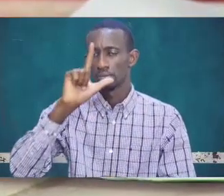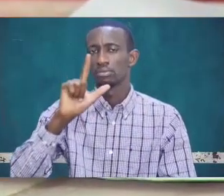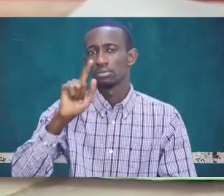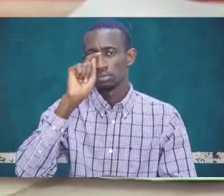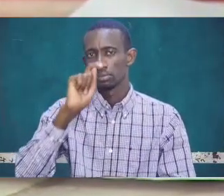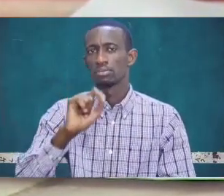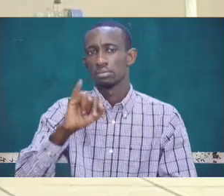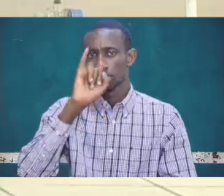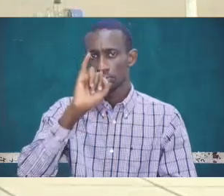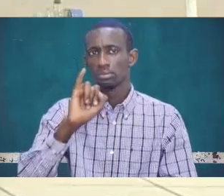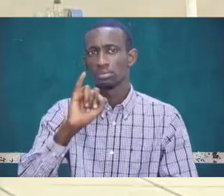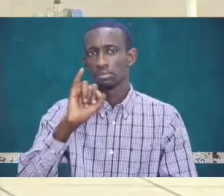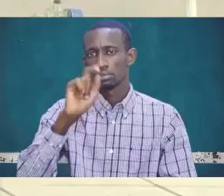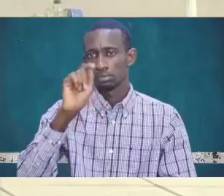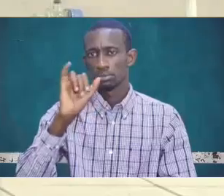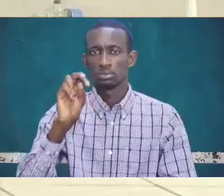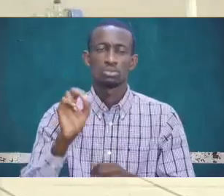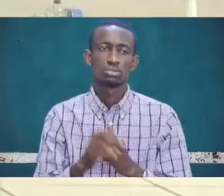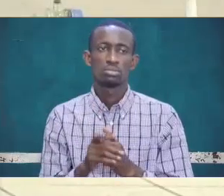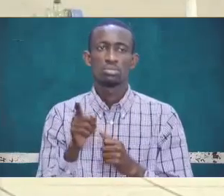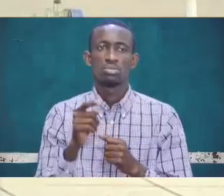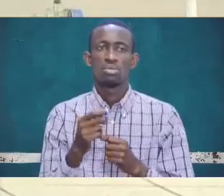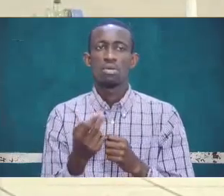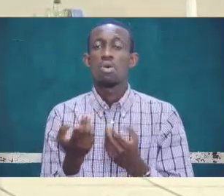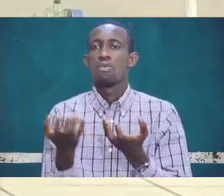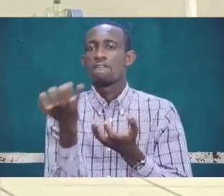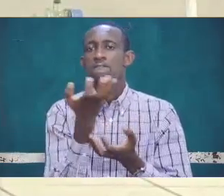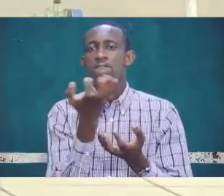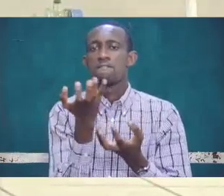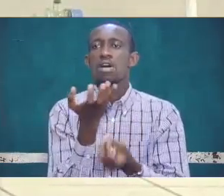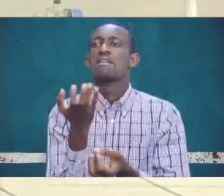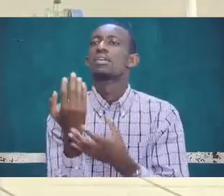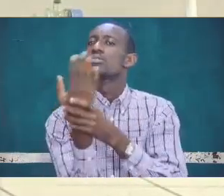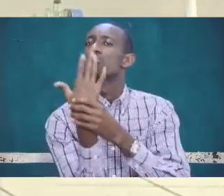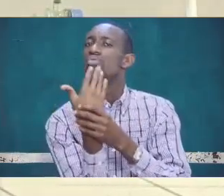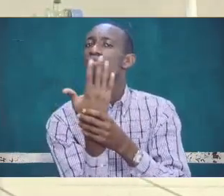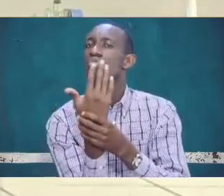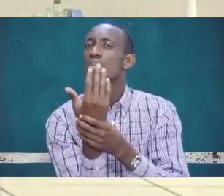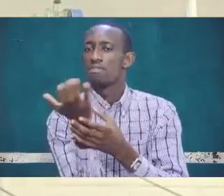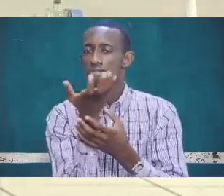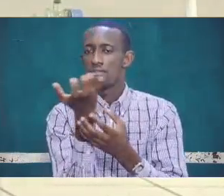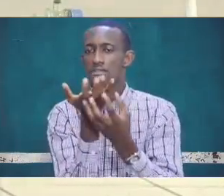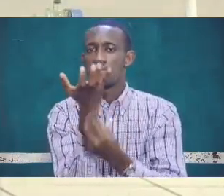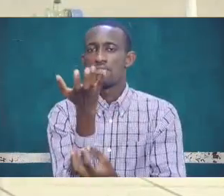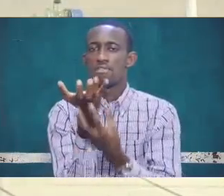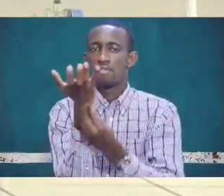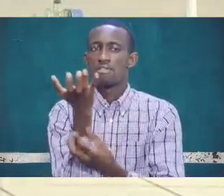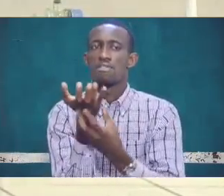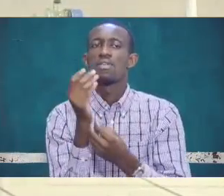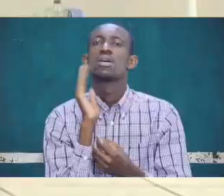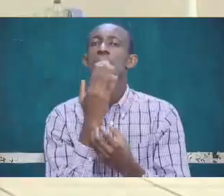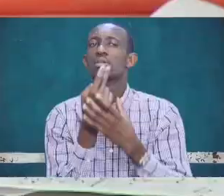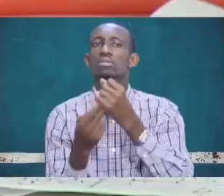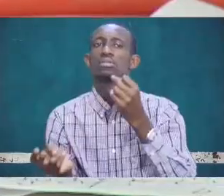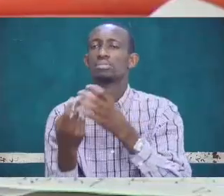It is very clear. This is a filter funnel, and this is the filter paper that we are using. And then we collect.